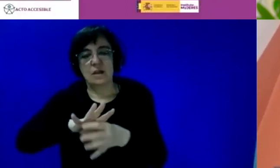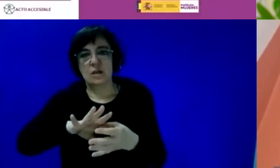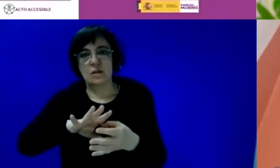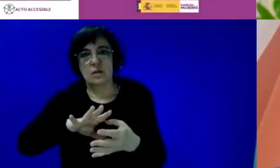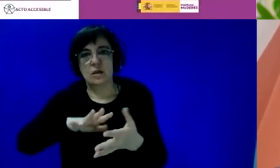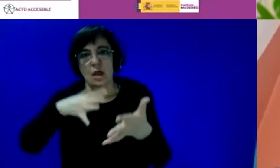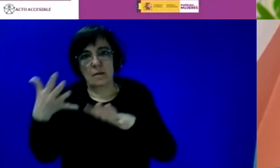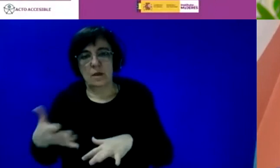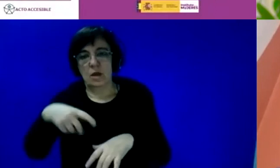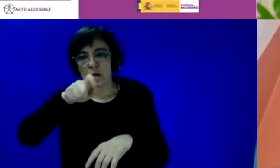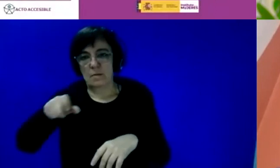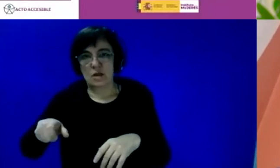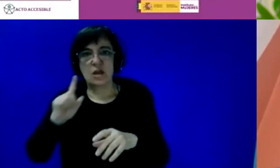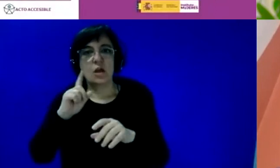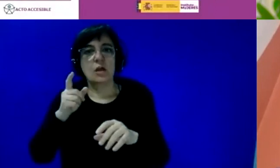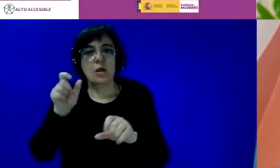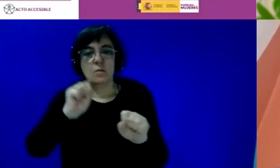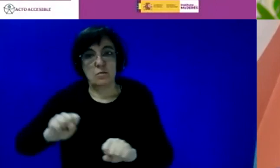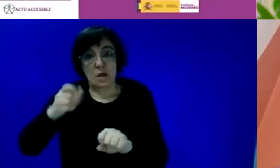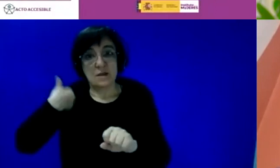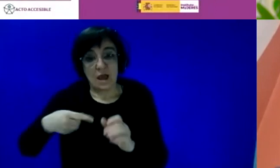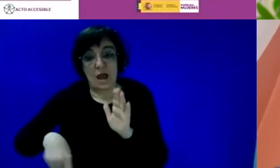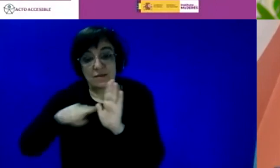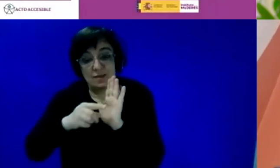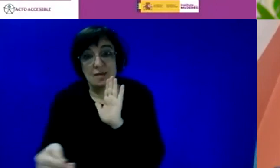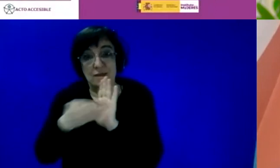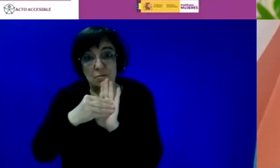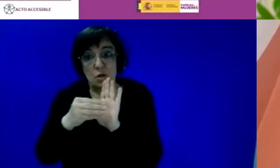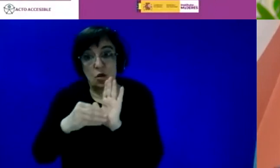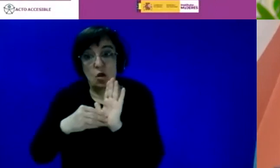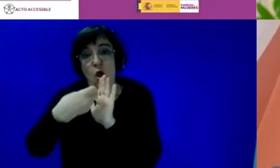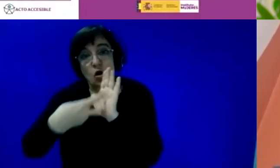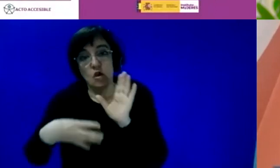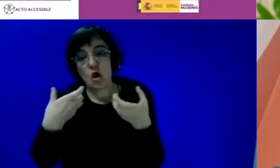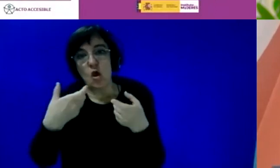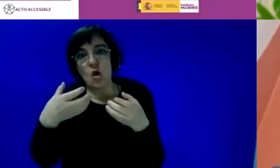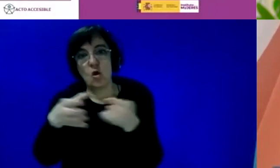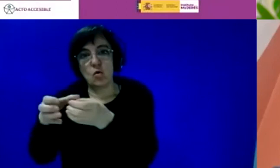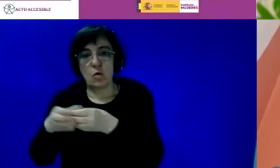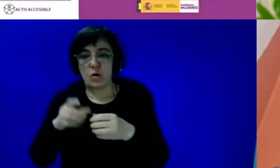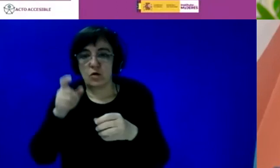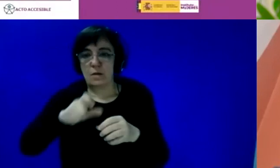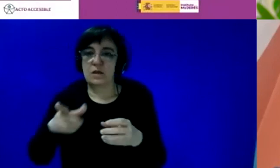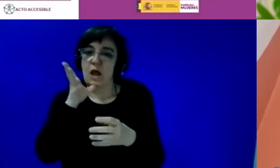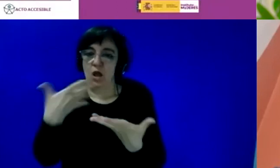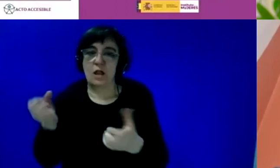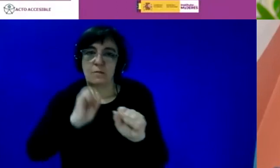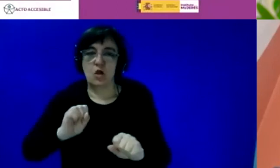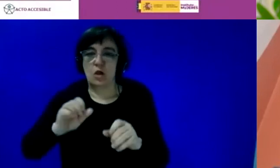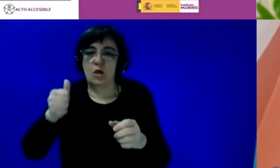This refers to people who are already protected, but it